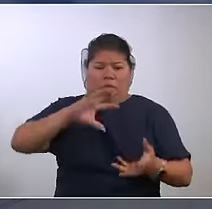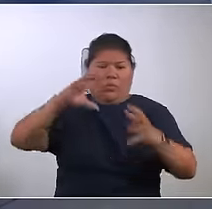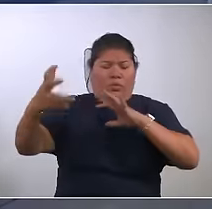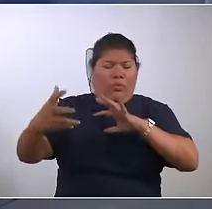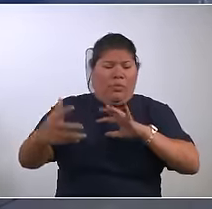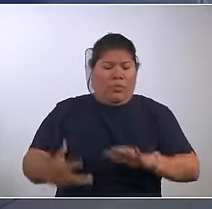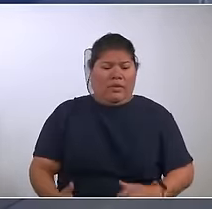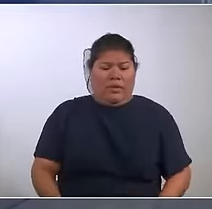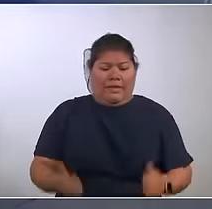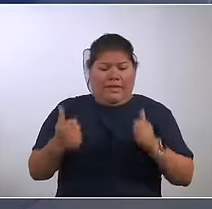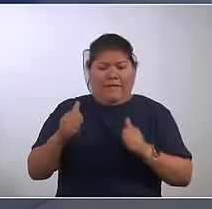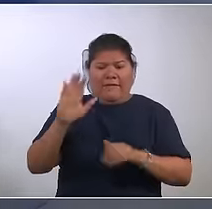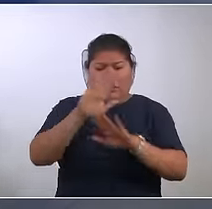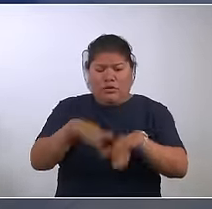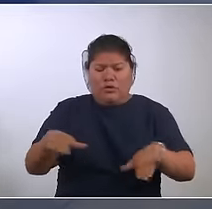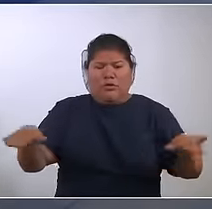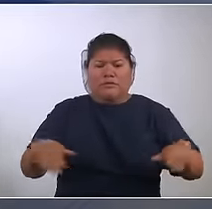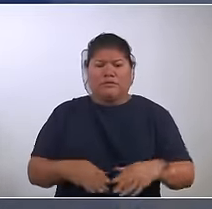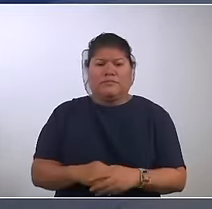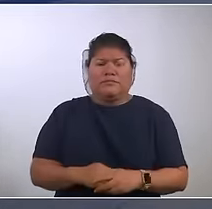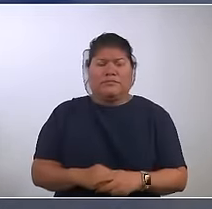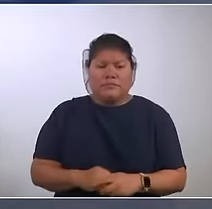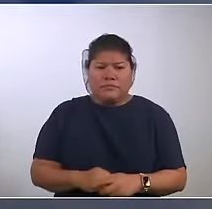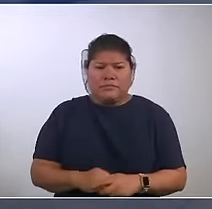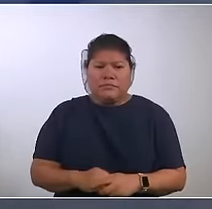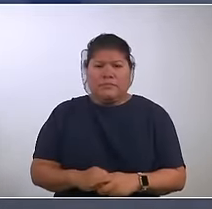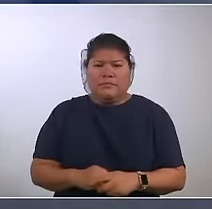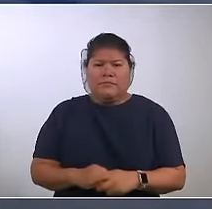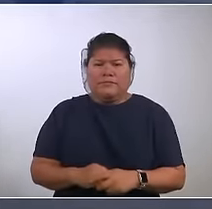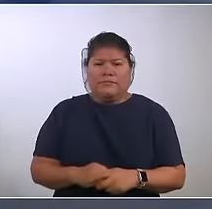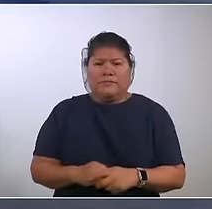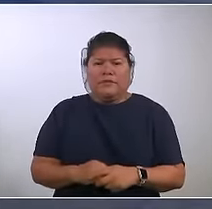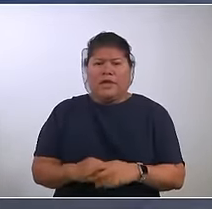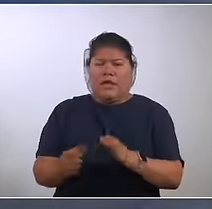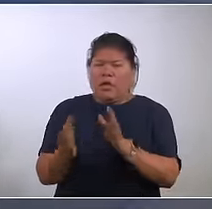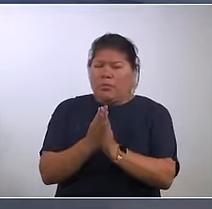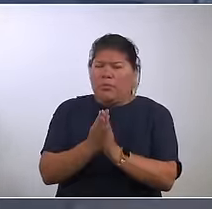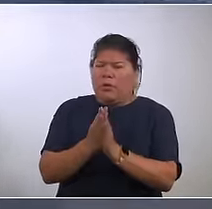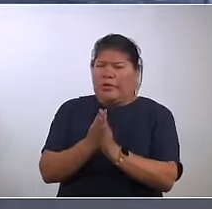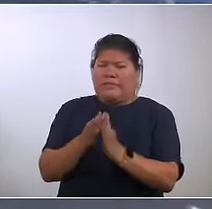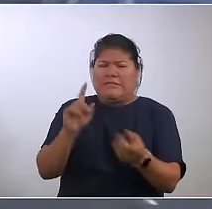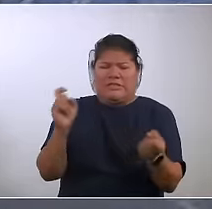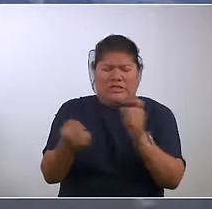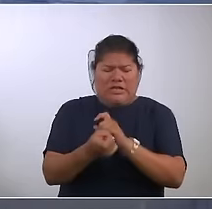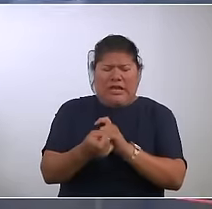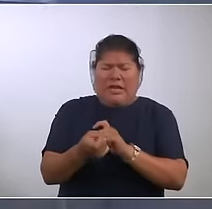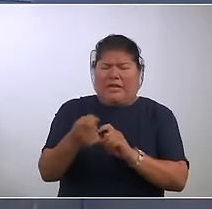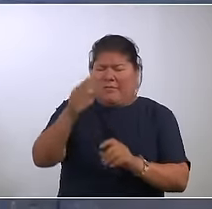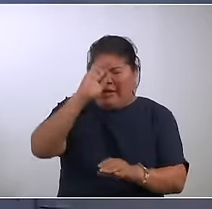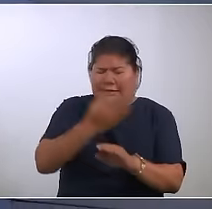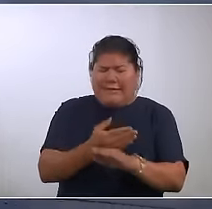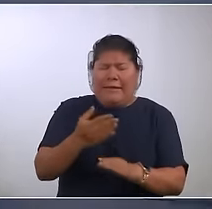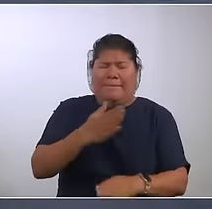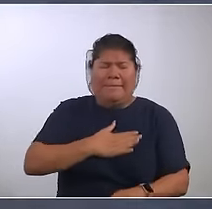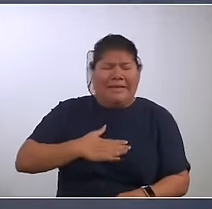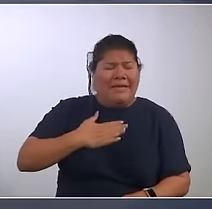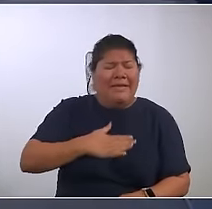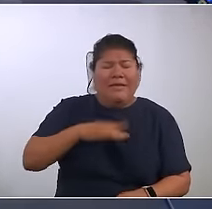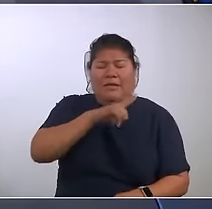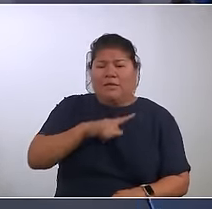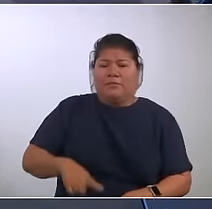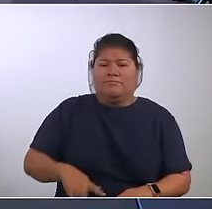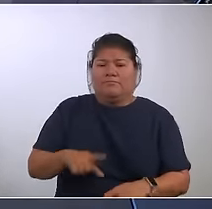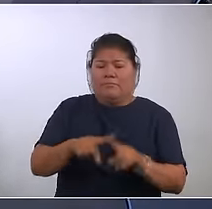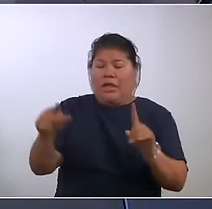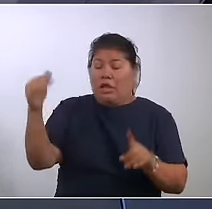la vida de su hijo. Worried about the order or disorder of que the life of your orando, child. Señor, cámbiamelo, and you've been por praying, favor. Change him, Lord. Pero